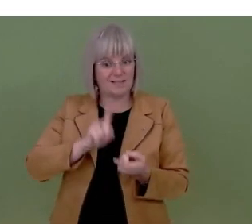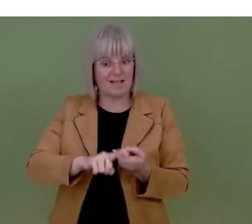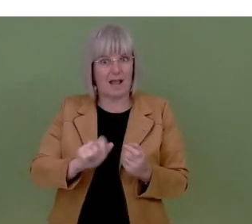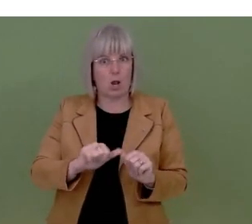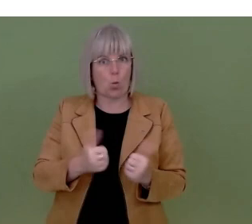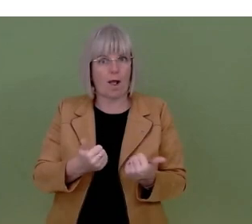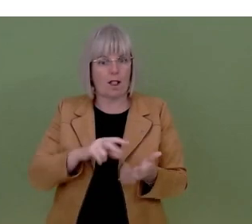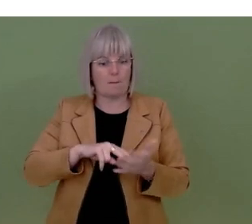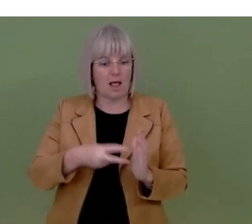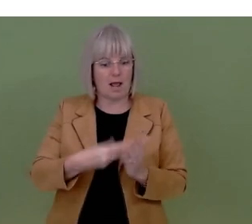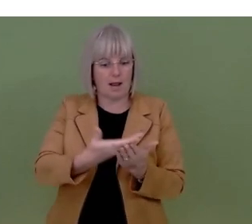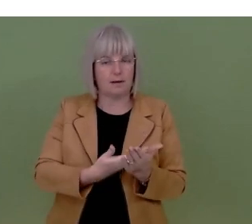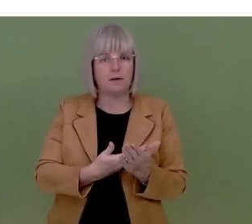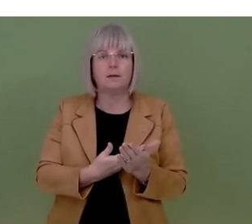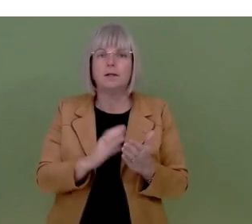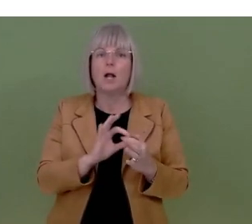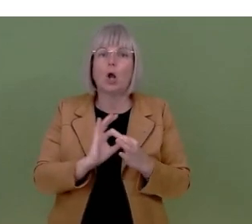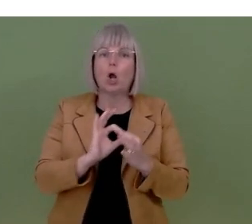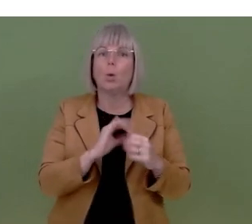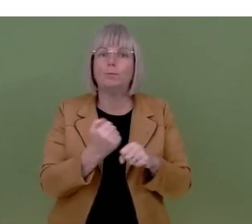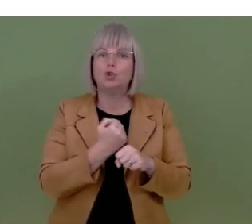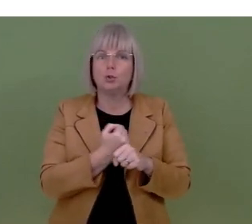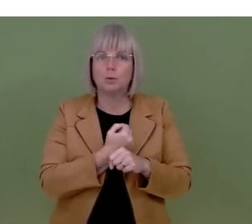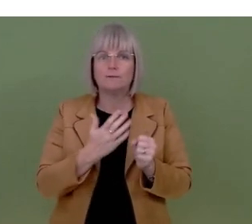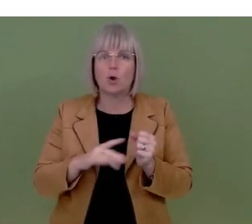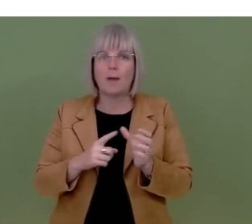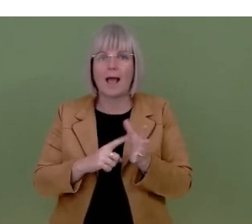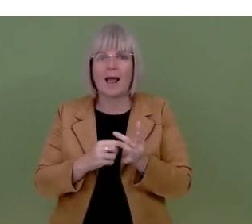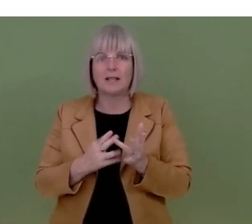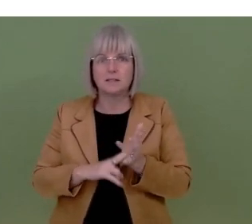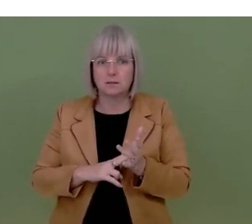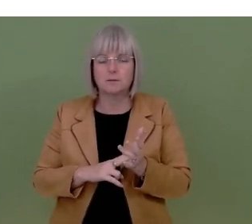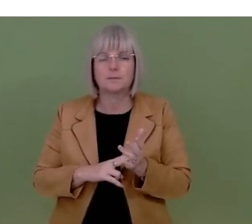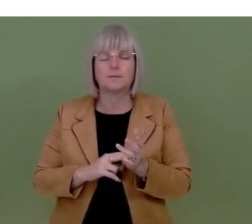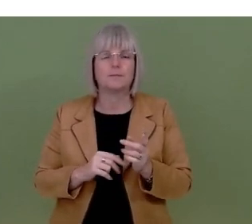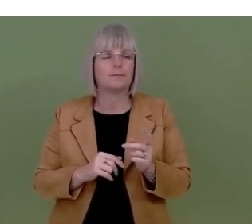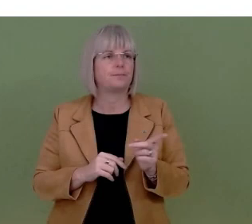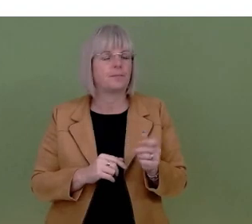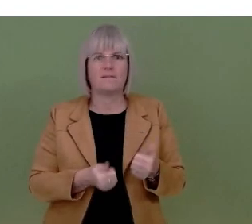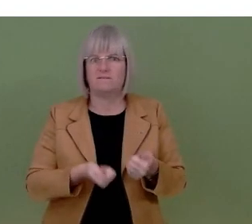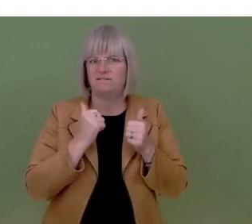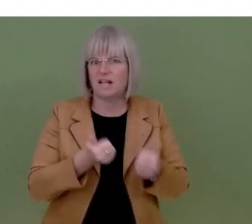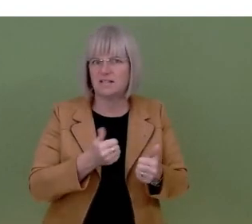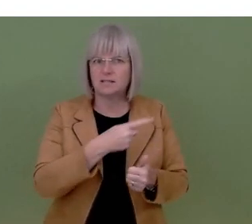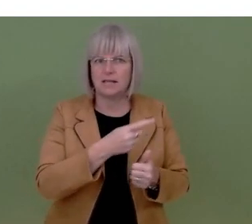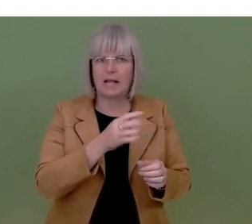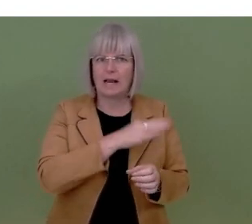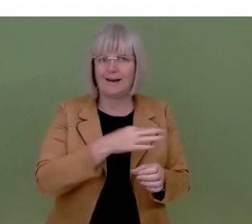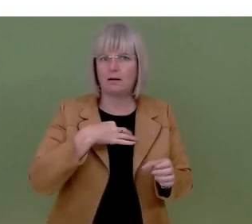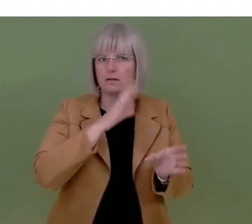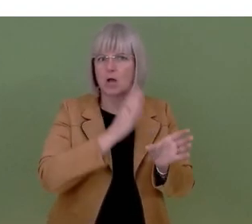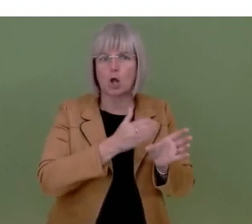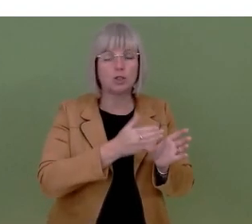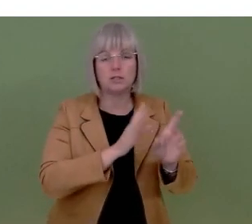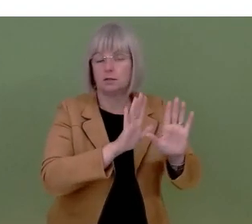was co-produced between Alison, her fantastic clinical psychologist, who was absolute